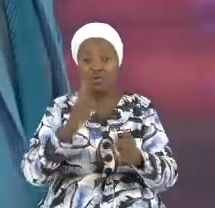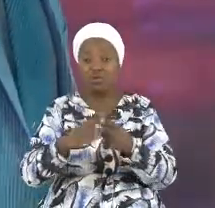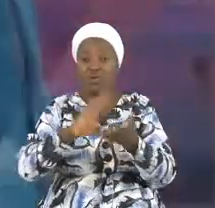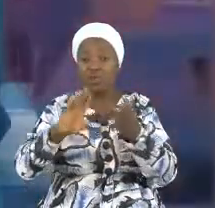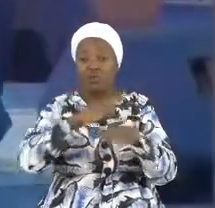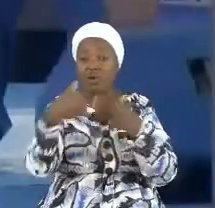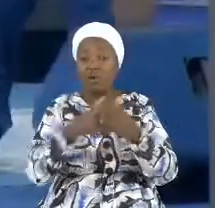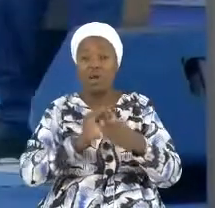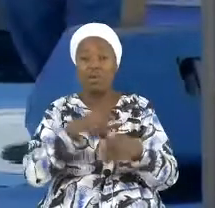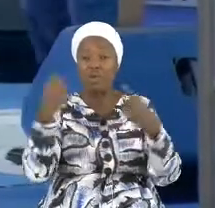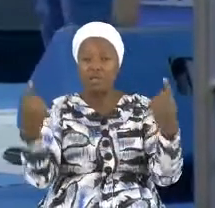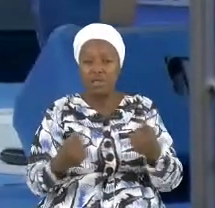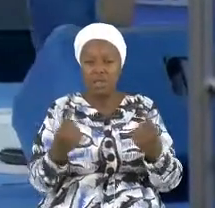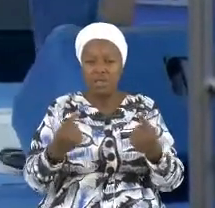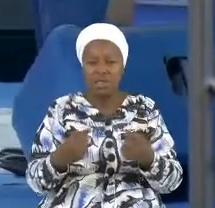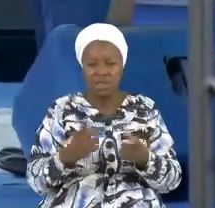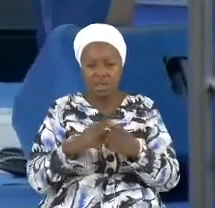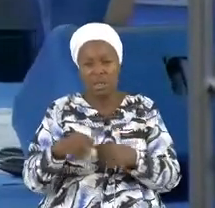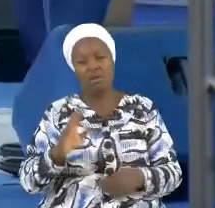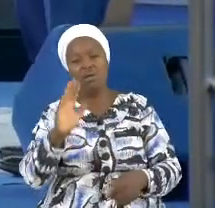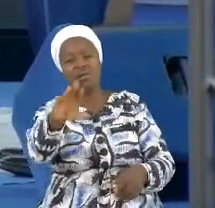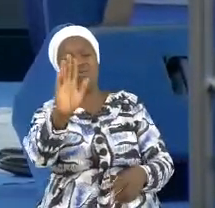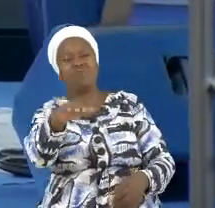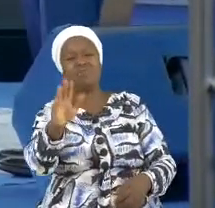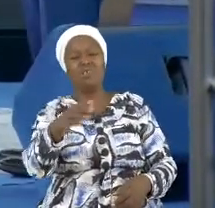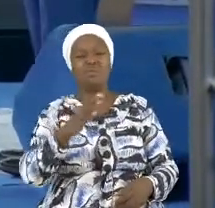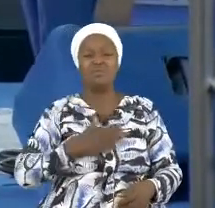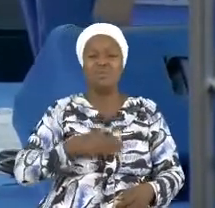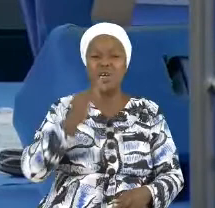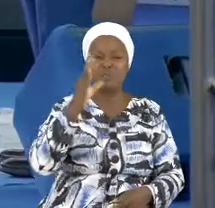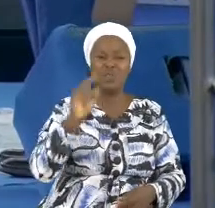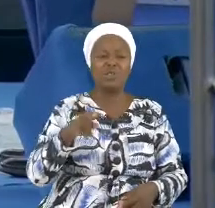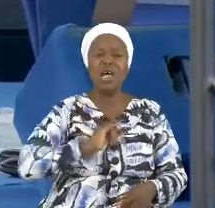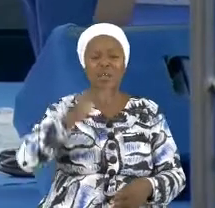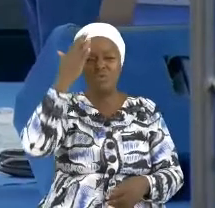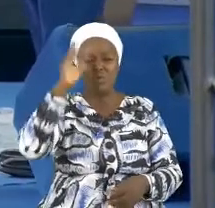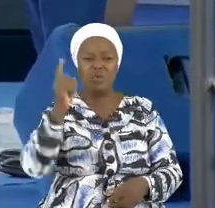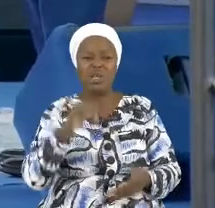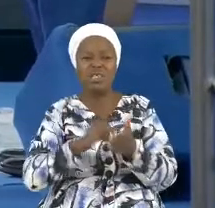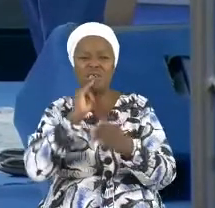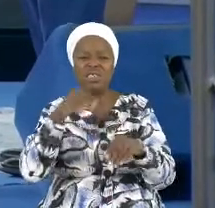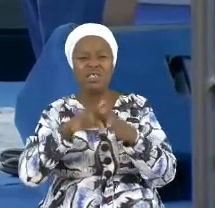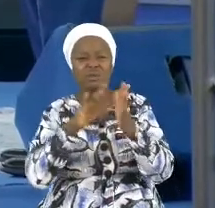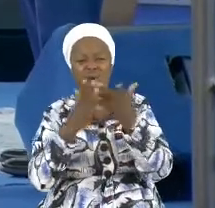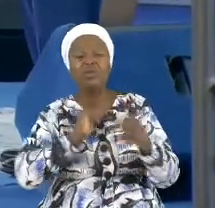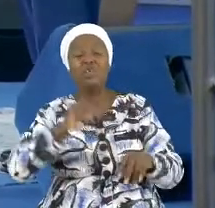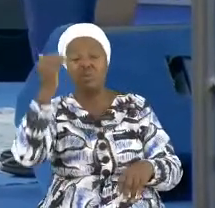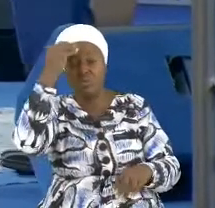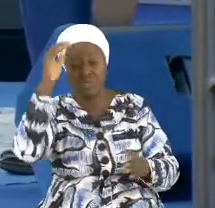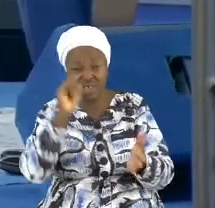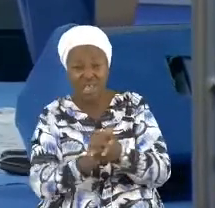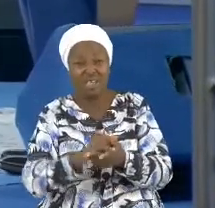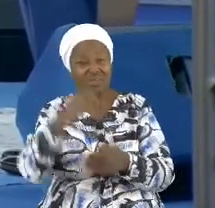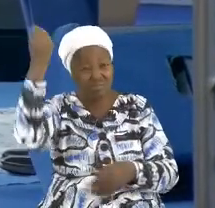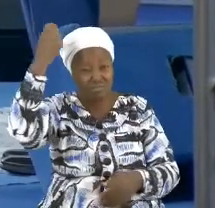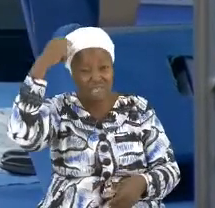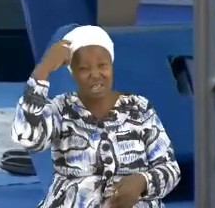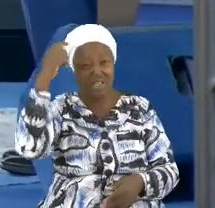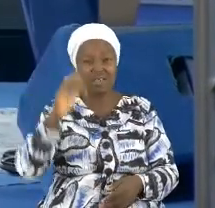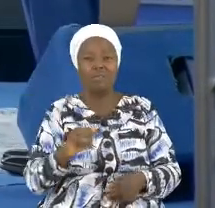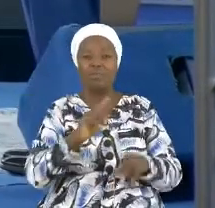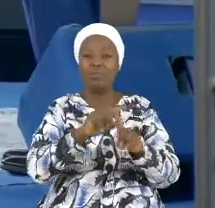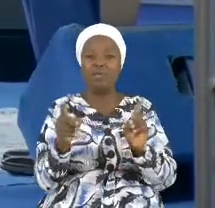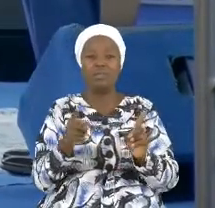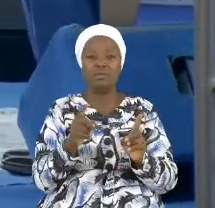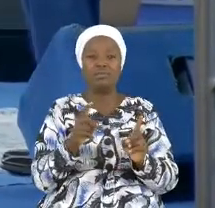where that is in the Bible. 1 John chapter 1 verse 9. He knows that mentally. But you